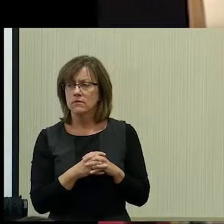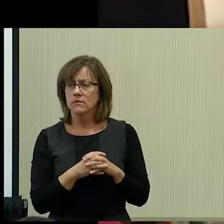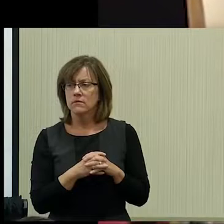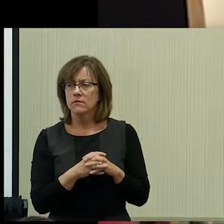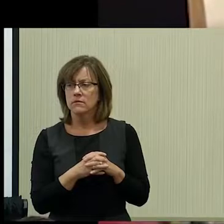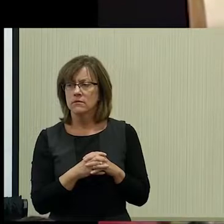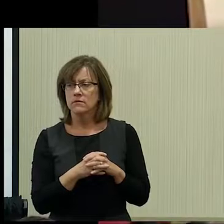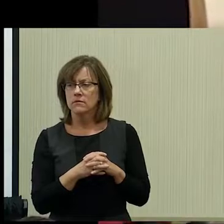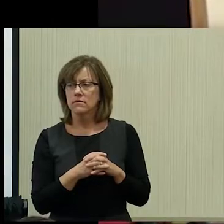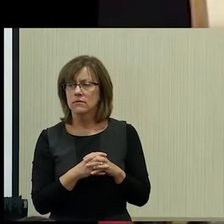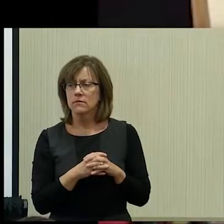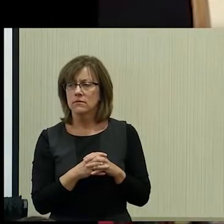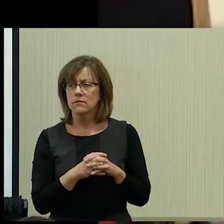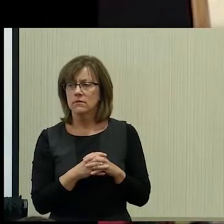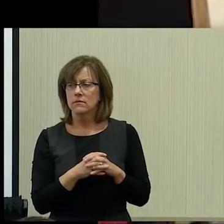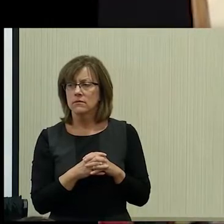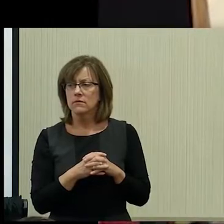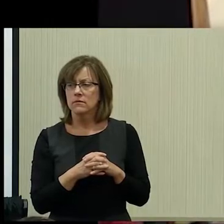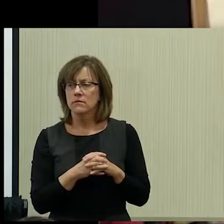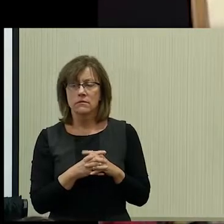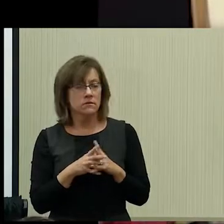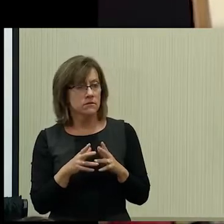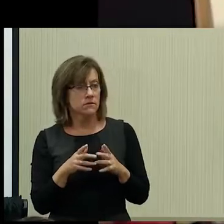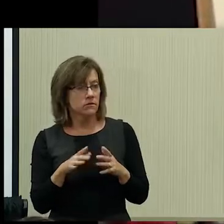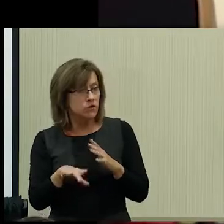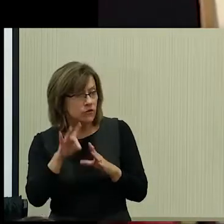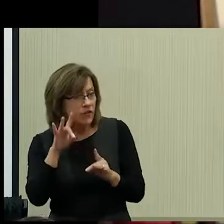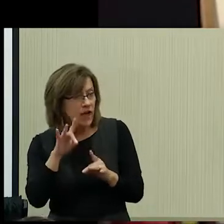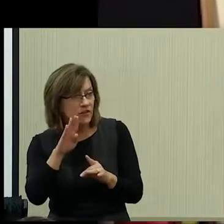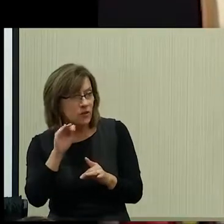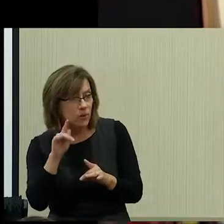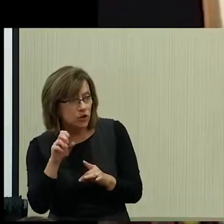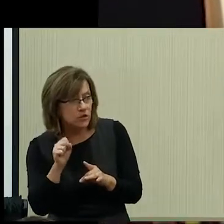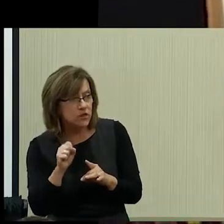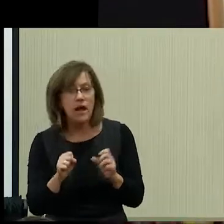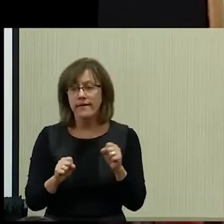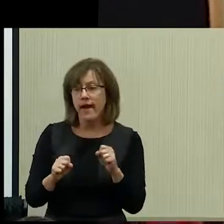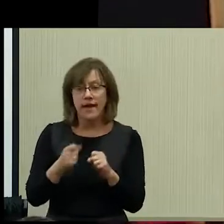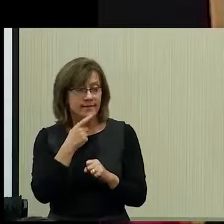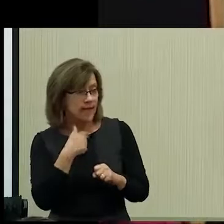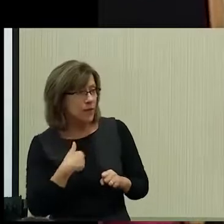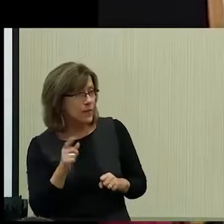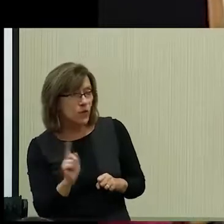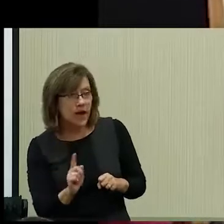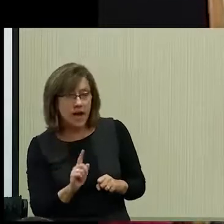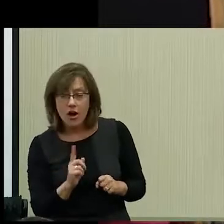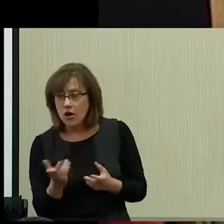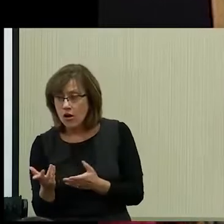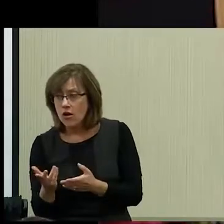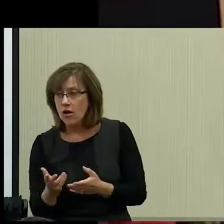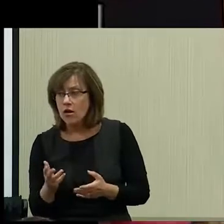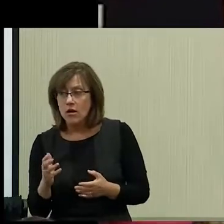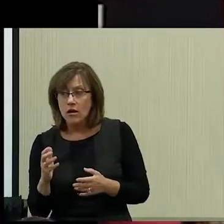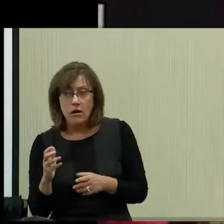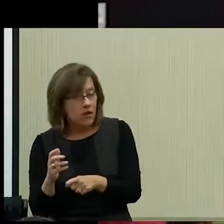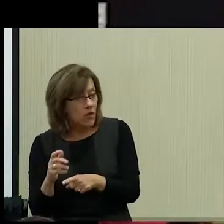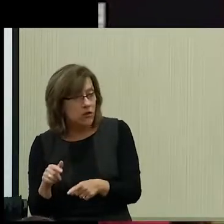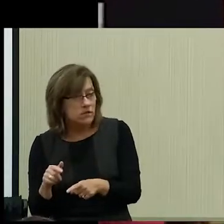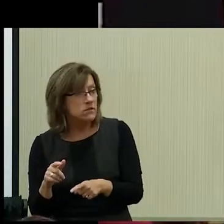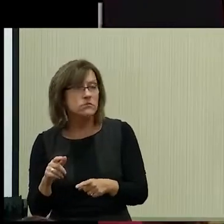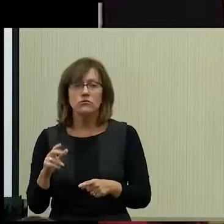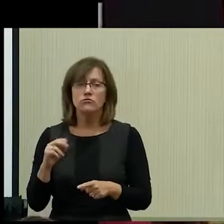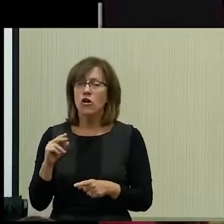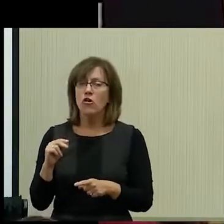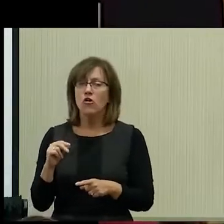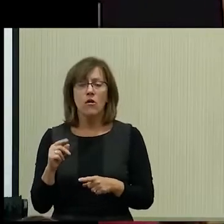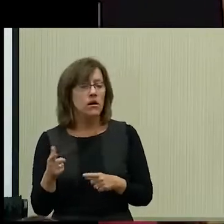Pink boots. Put on snowman's pink boots. Should we find the boots? Oh, yeah. You tell me where they are.